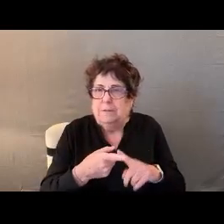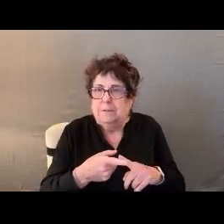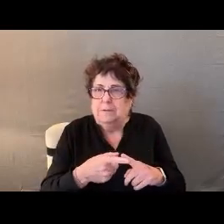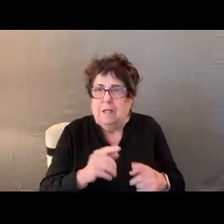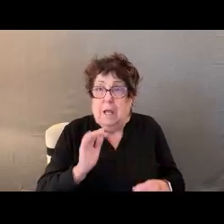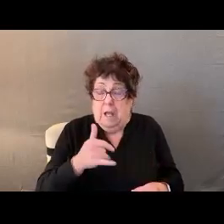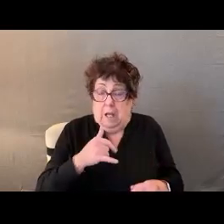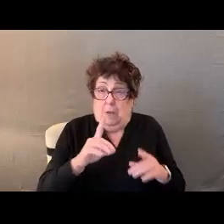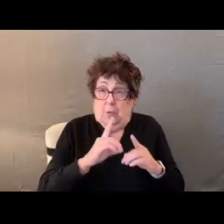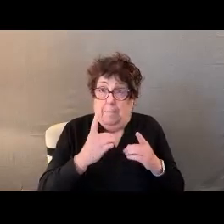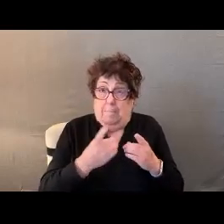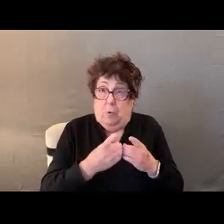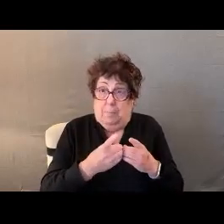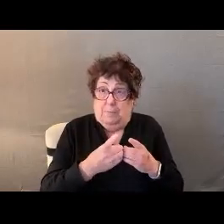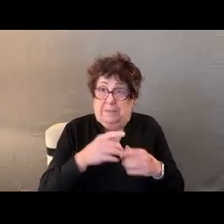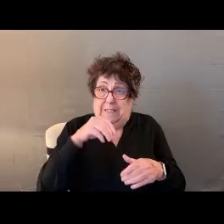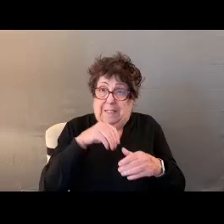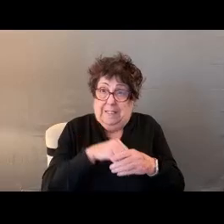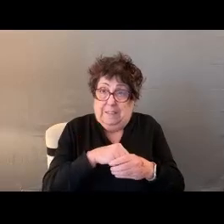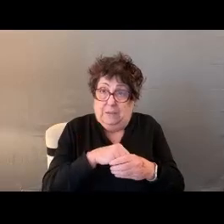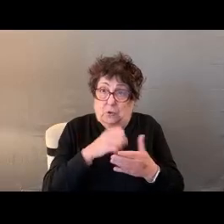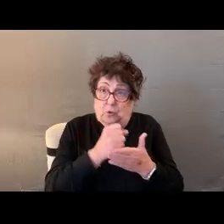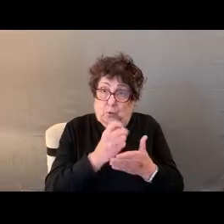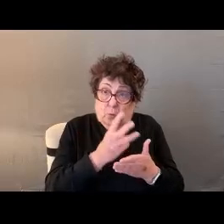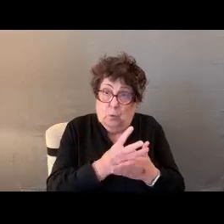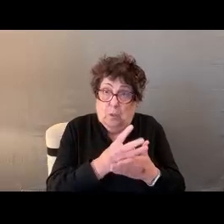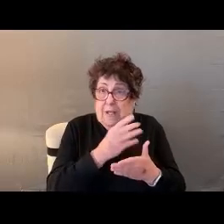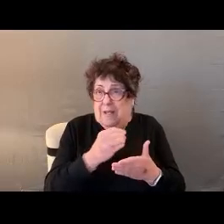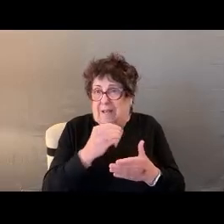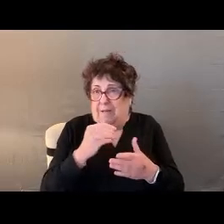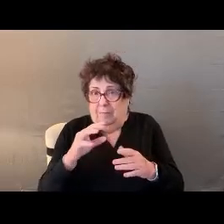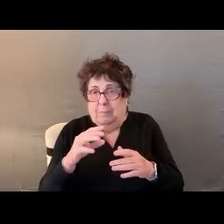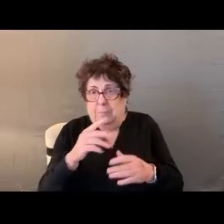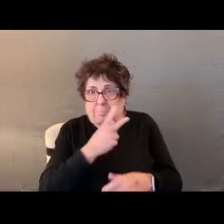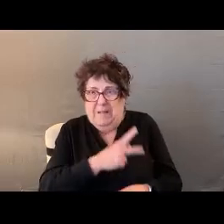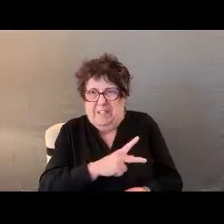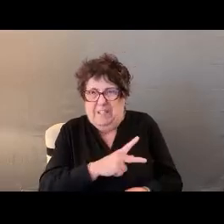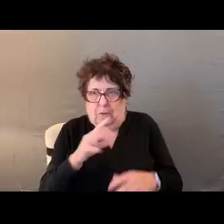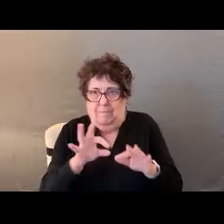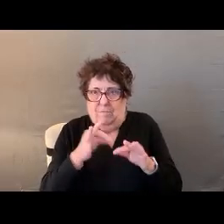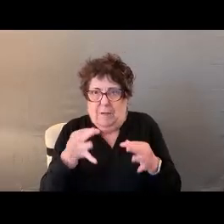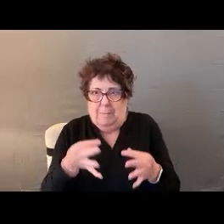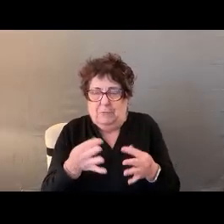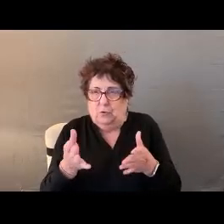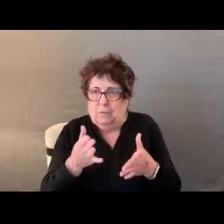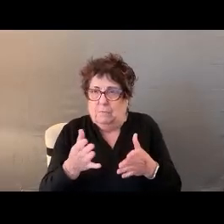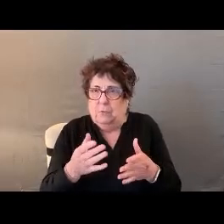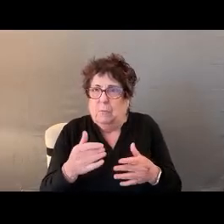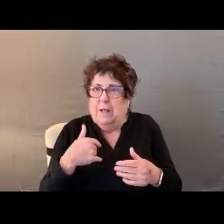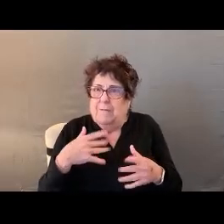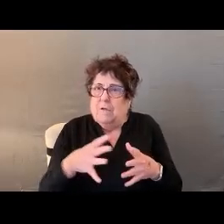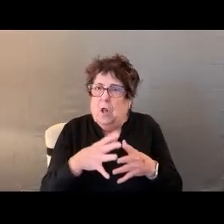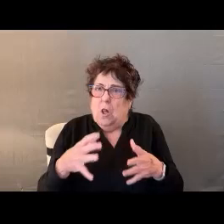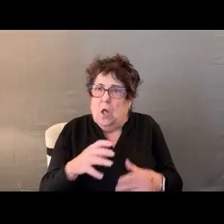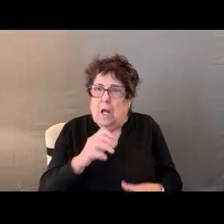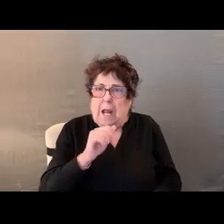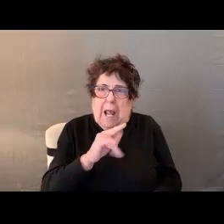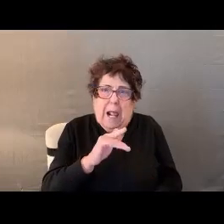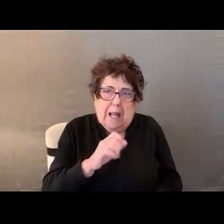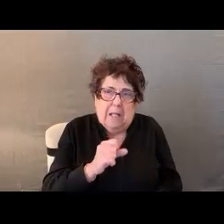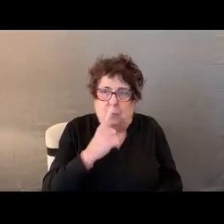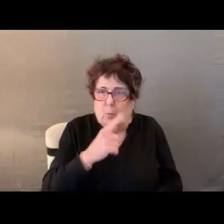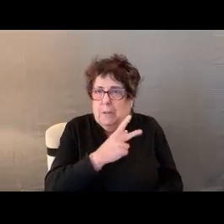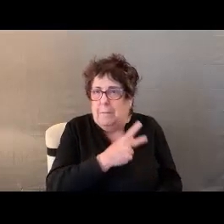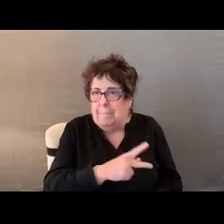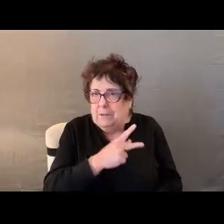department is housed within social work and patient and family services. So we have a lot of allies in patient experience